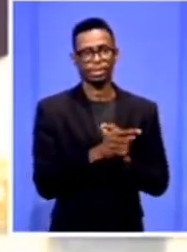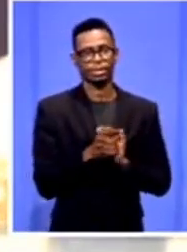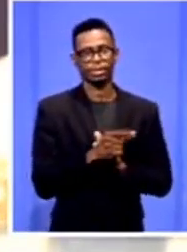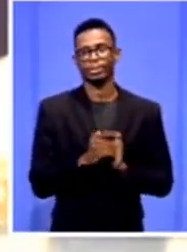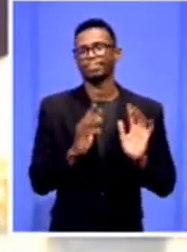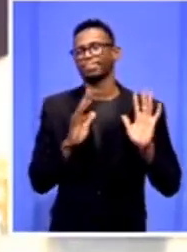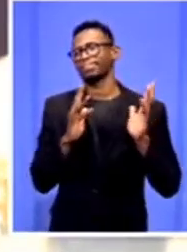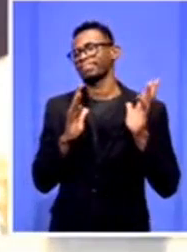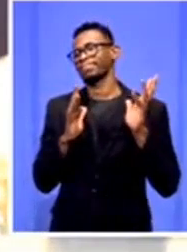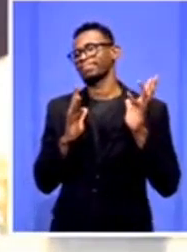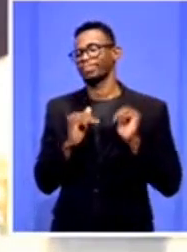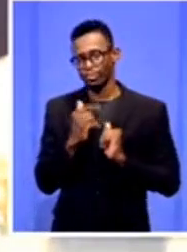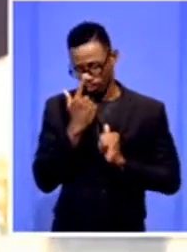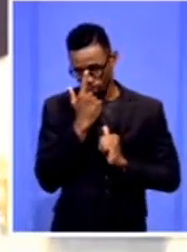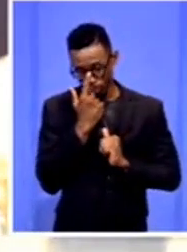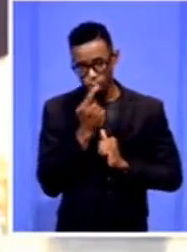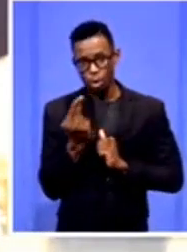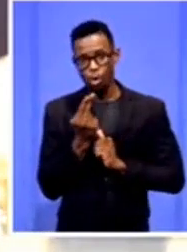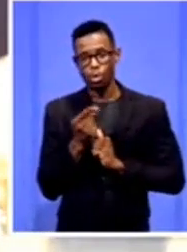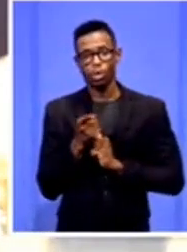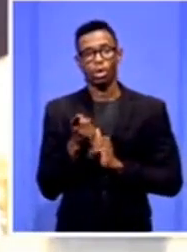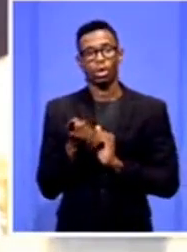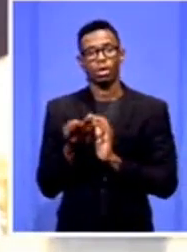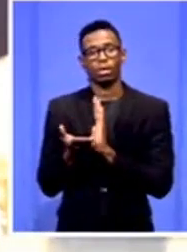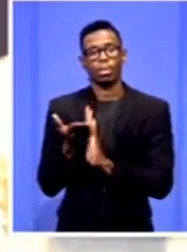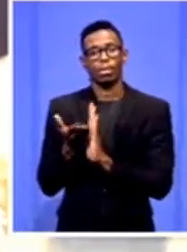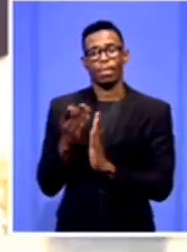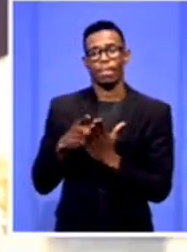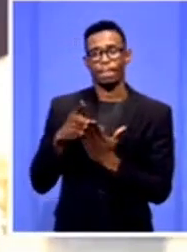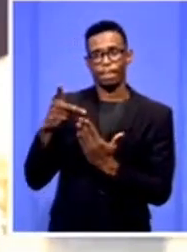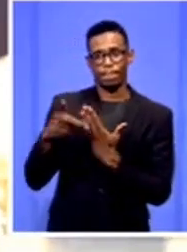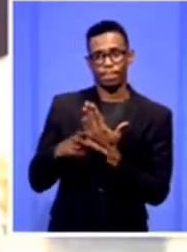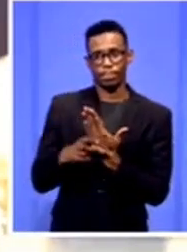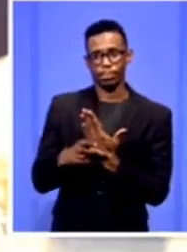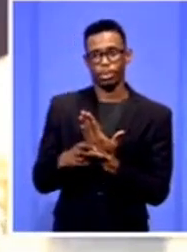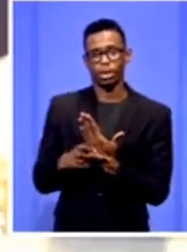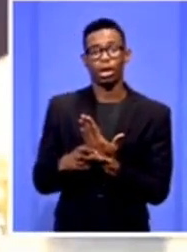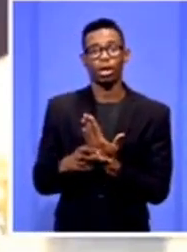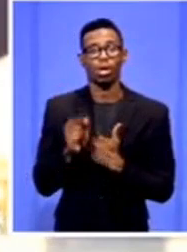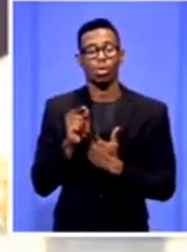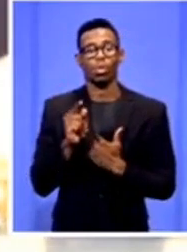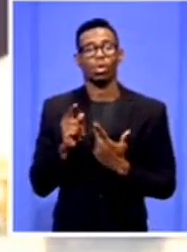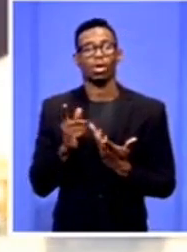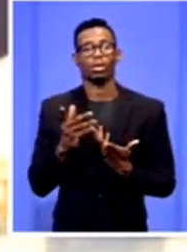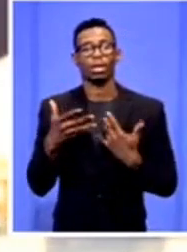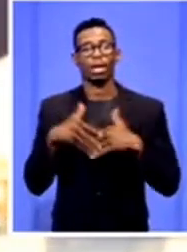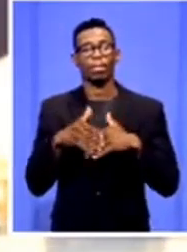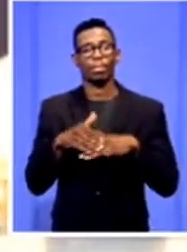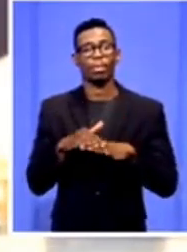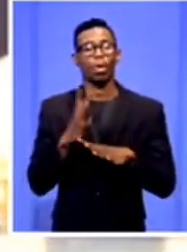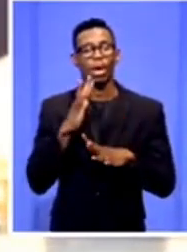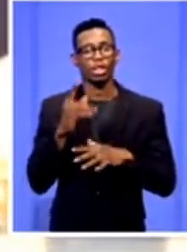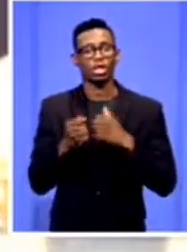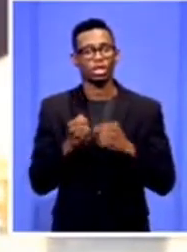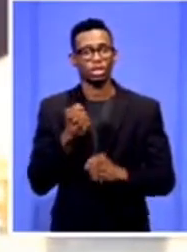rehabilitation projects are under procurement and will be implemented this year. Tsena he di